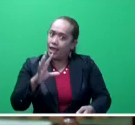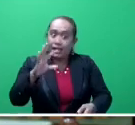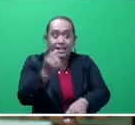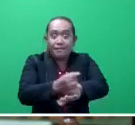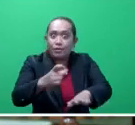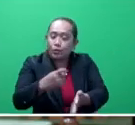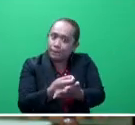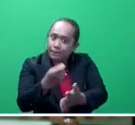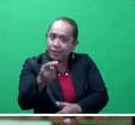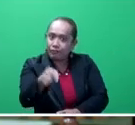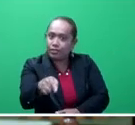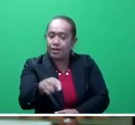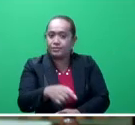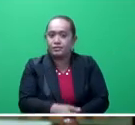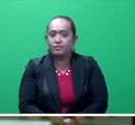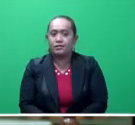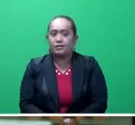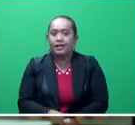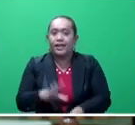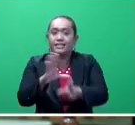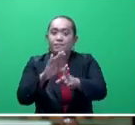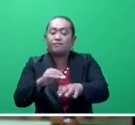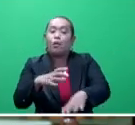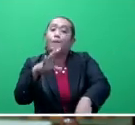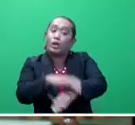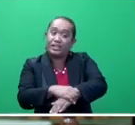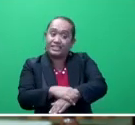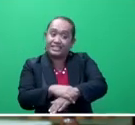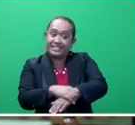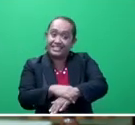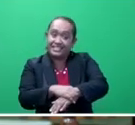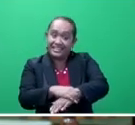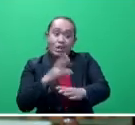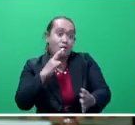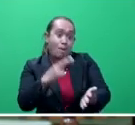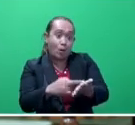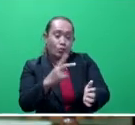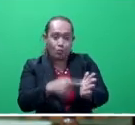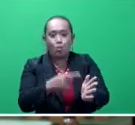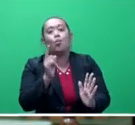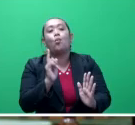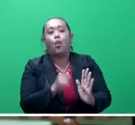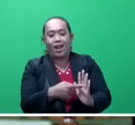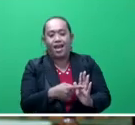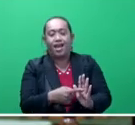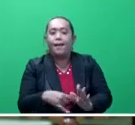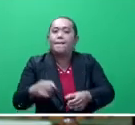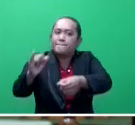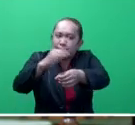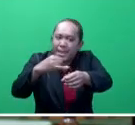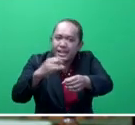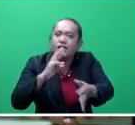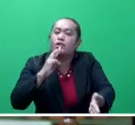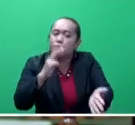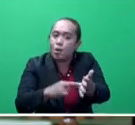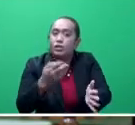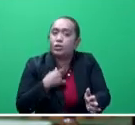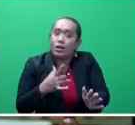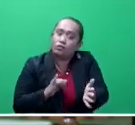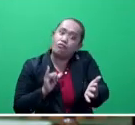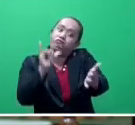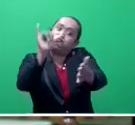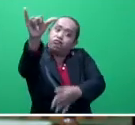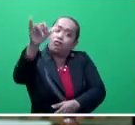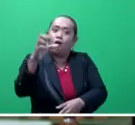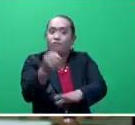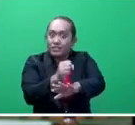the fees for them to the police force. Mr. Speaker, sir, similarly, those people who want medical reports, who want to go overseas, it costs